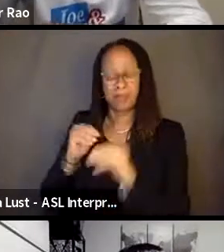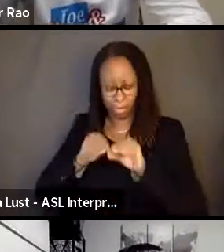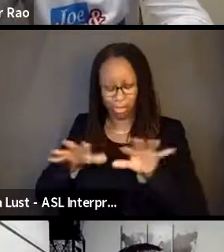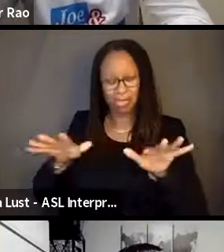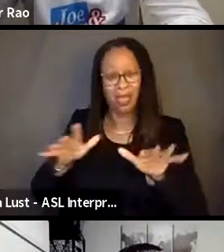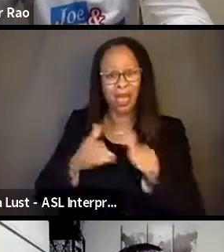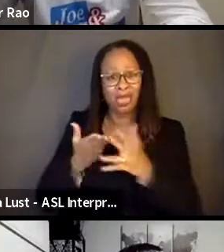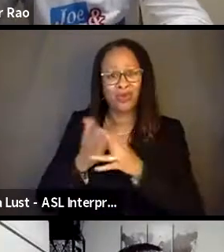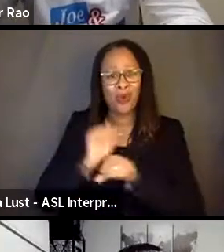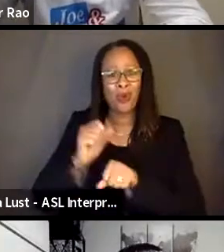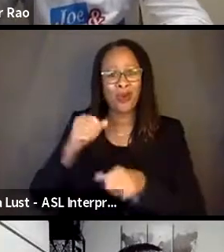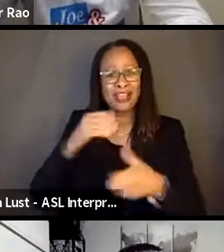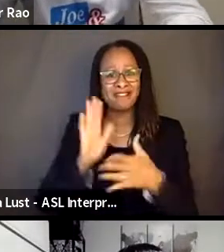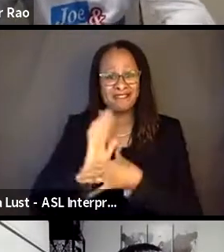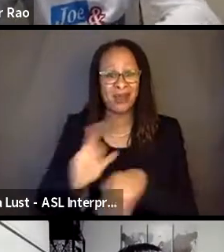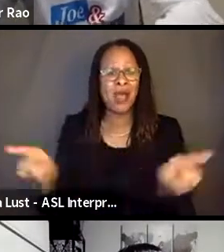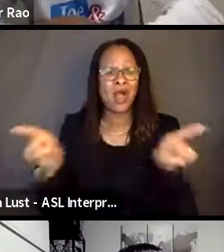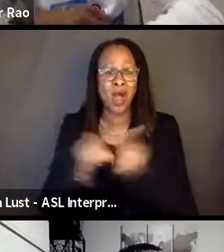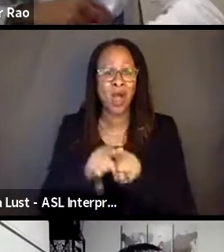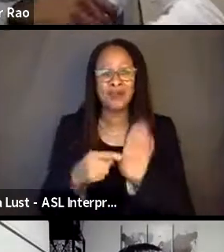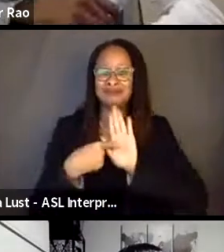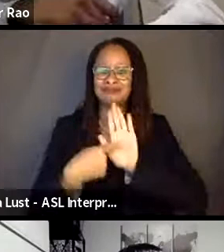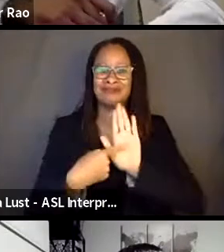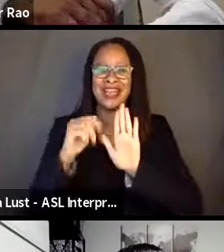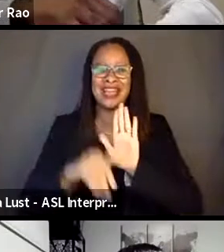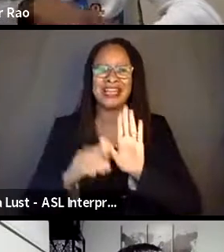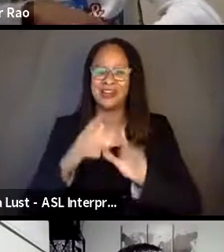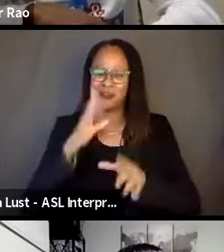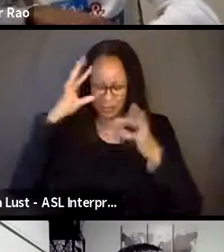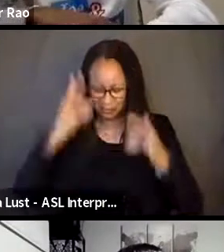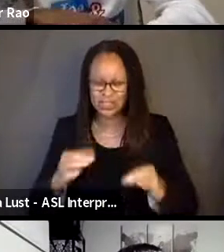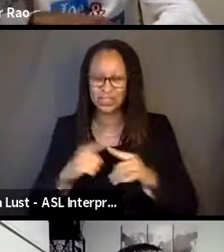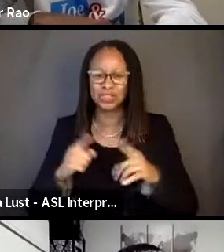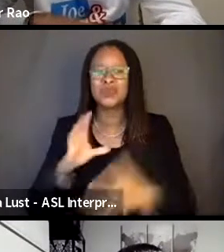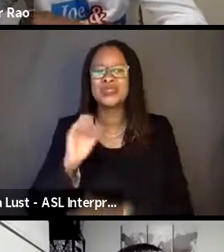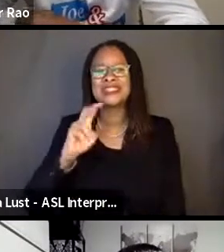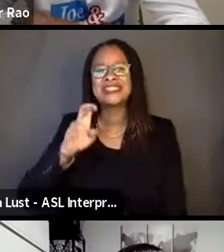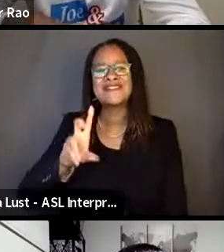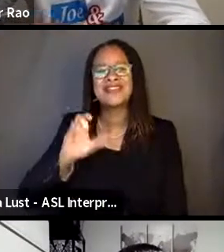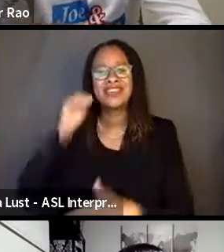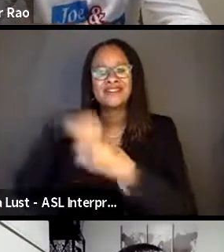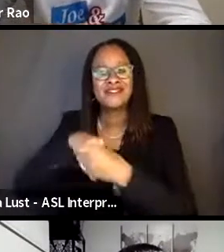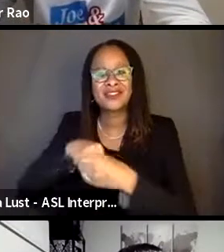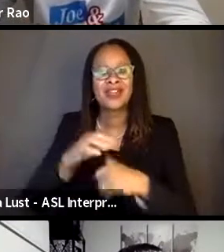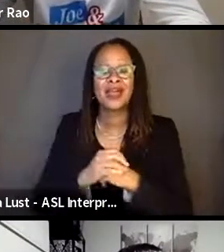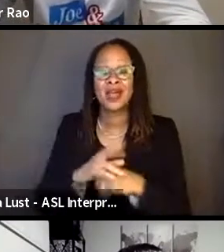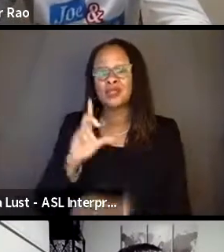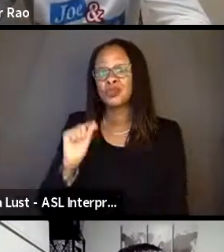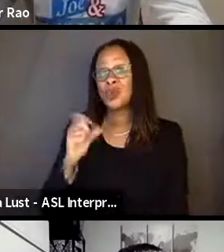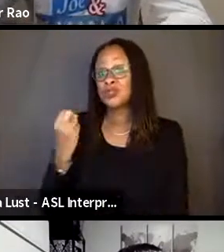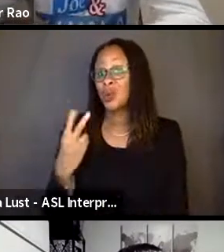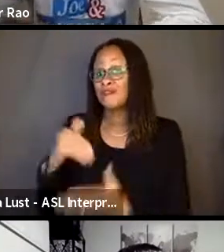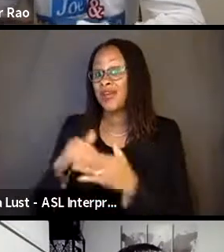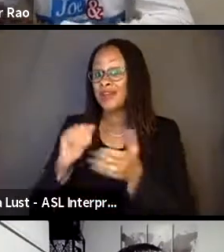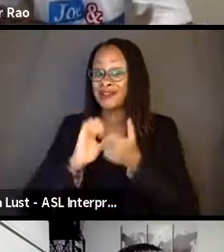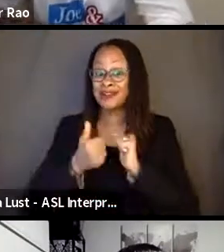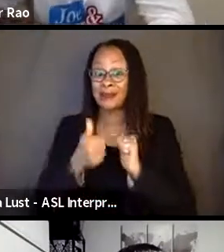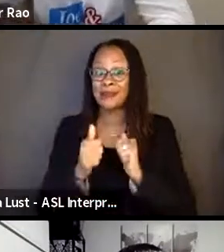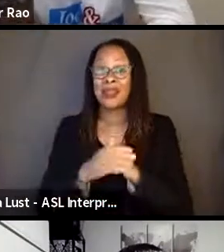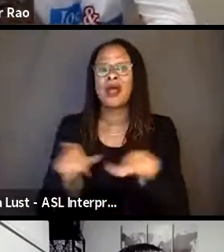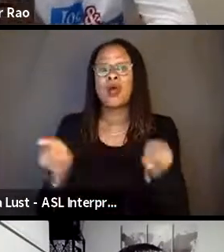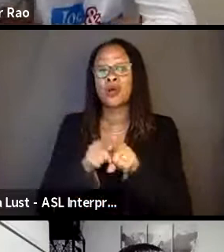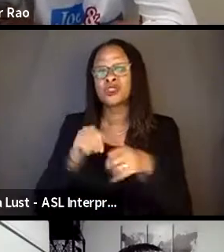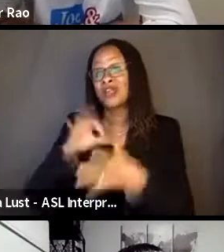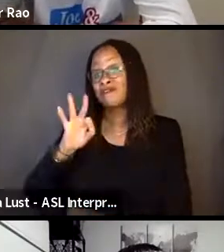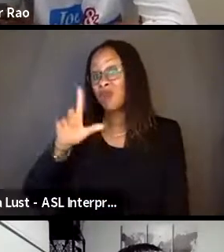work in film. It is also exemplified in her commitment to civic engagement. In 2012, at a campaign office in St.